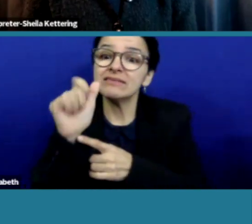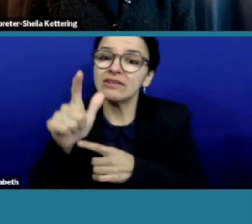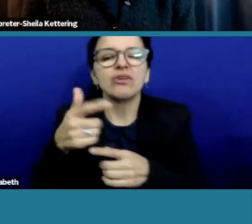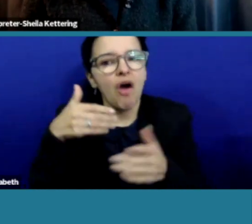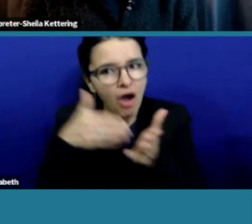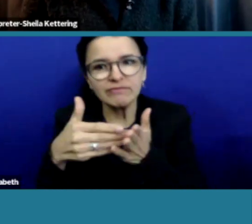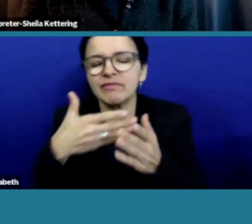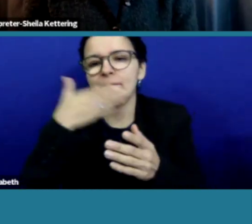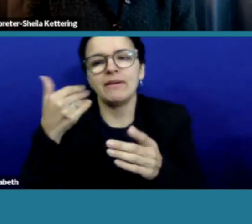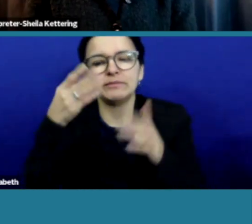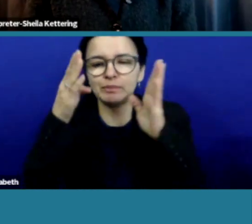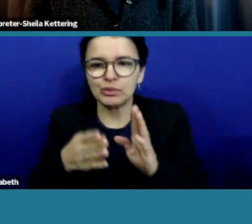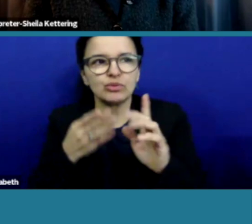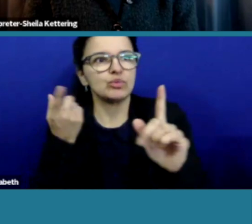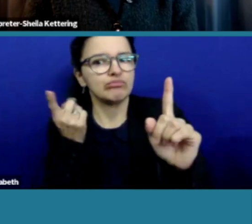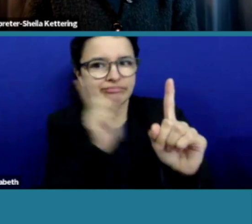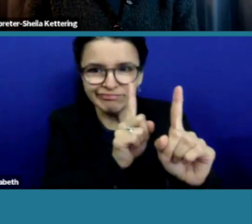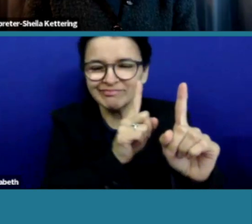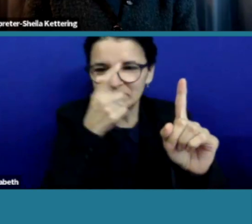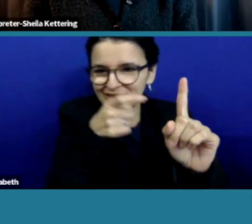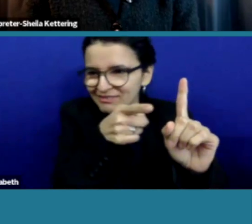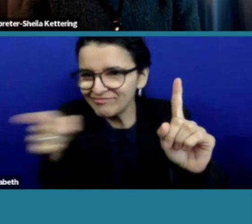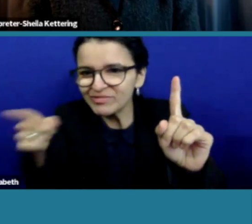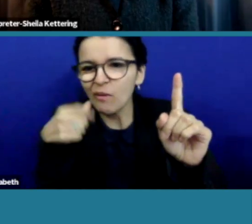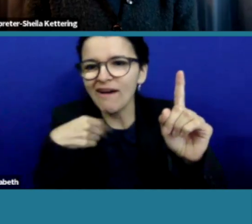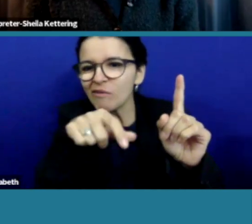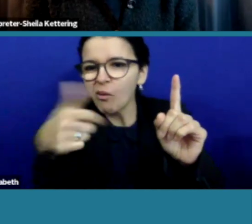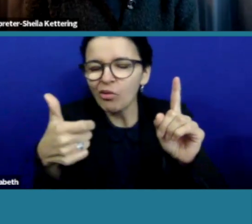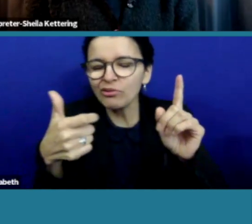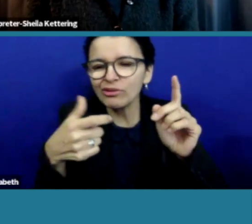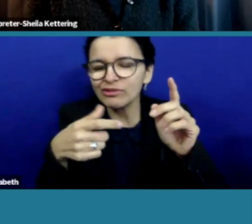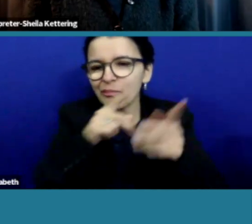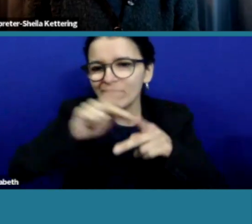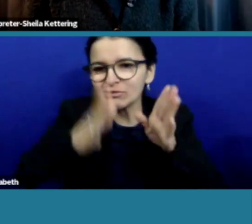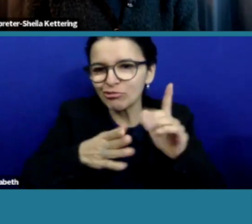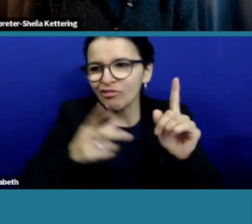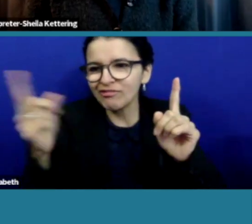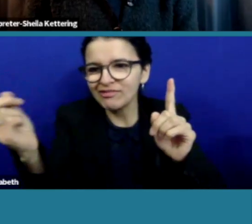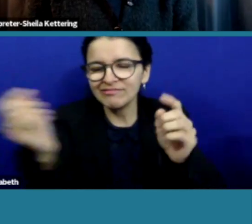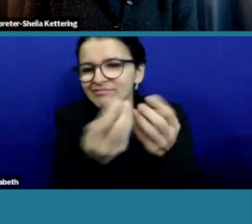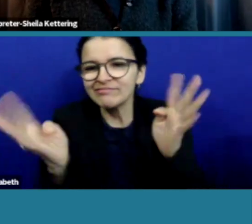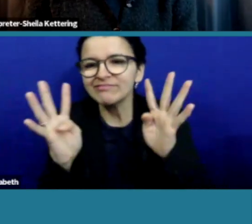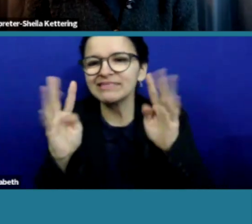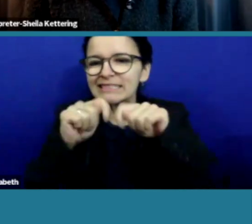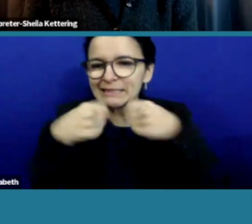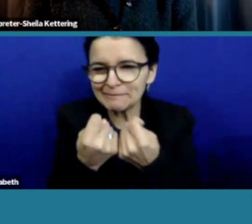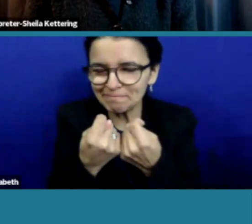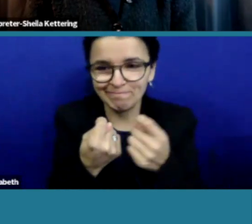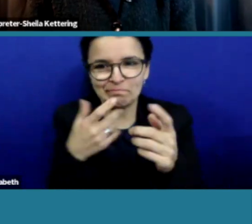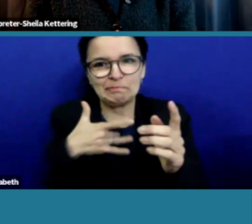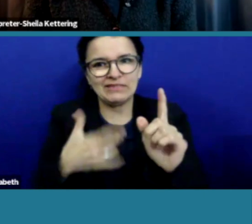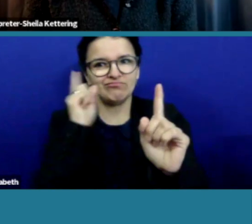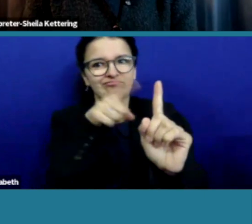We will discuss more about that later. A dazzle is often the better person to take care of